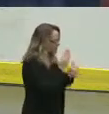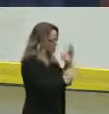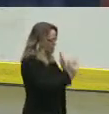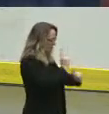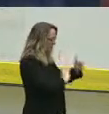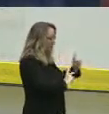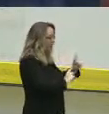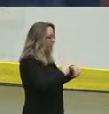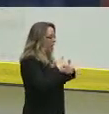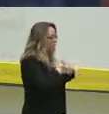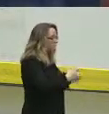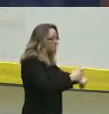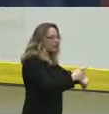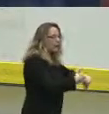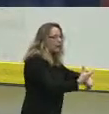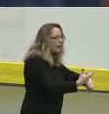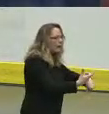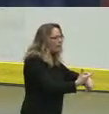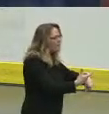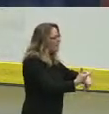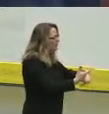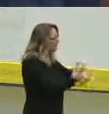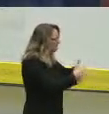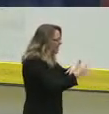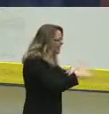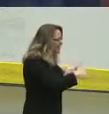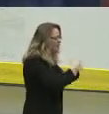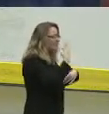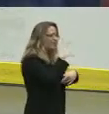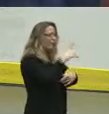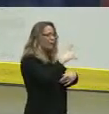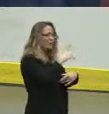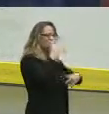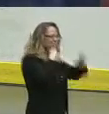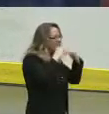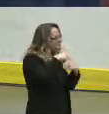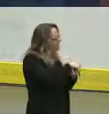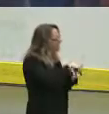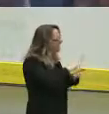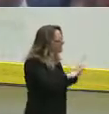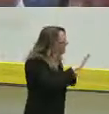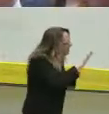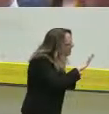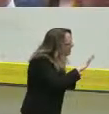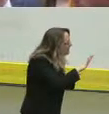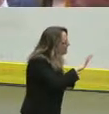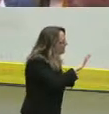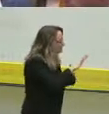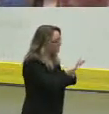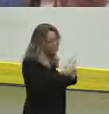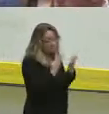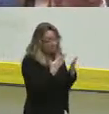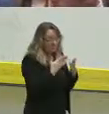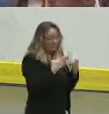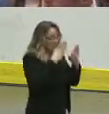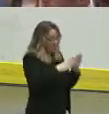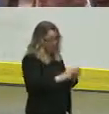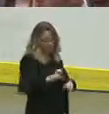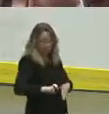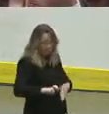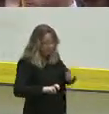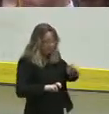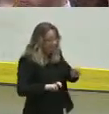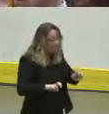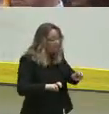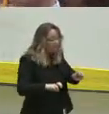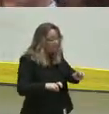spare time to share some of those campus experiences I mentioned earlier as the person next to you or in front of you,